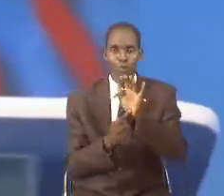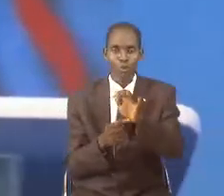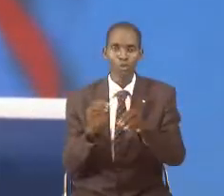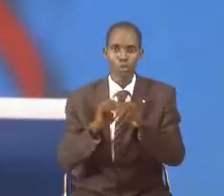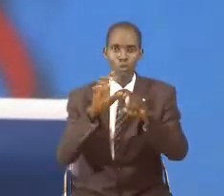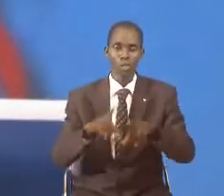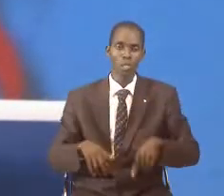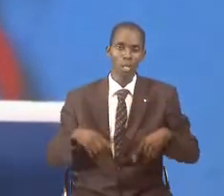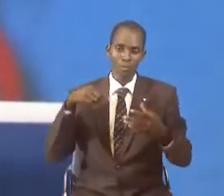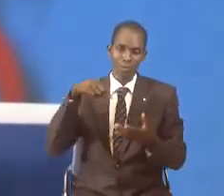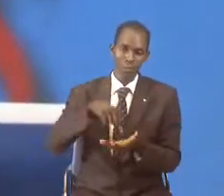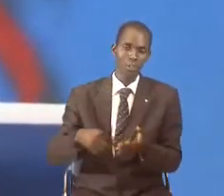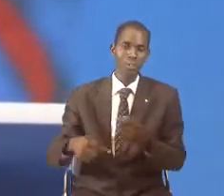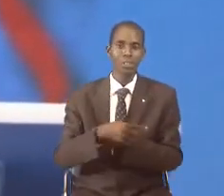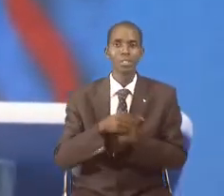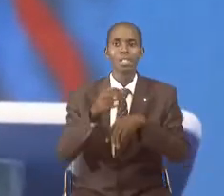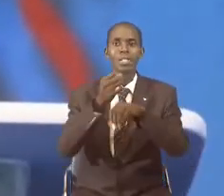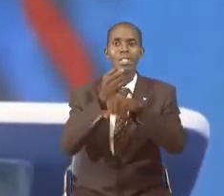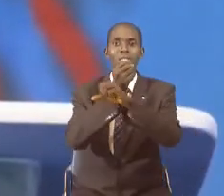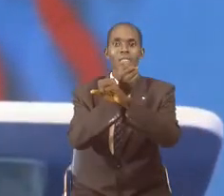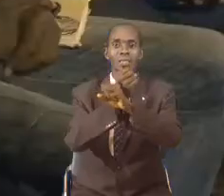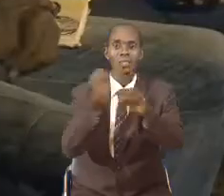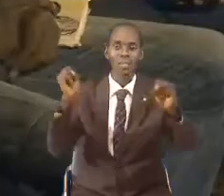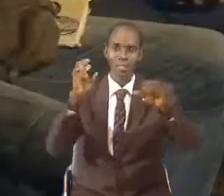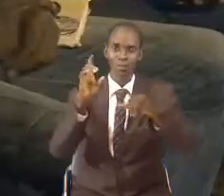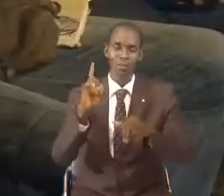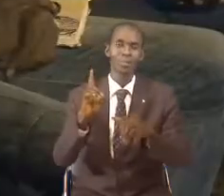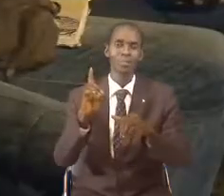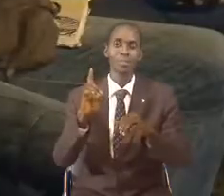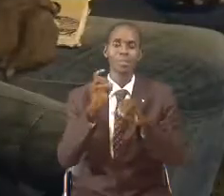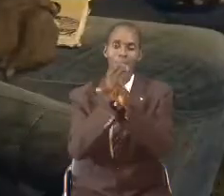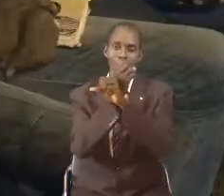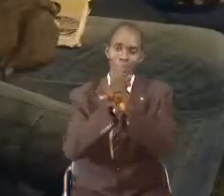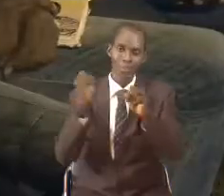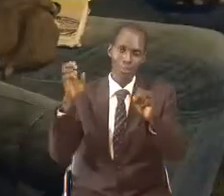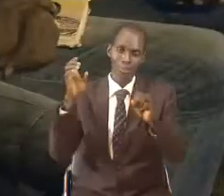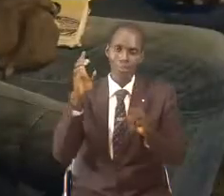be demonstrated in your life today. Saved,